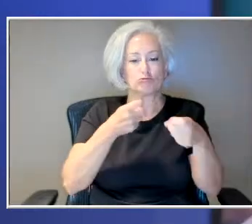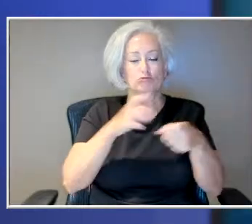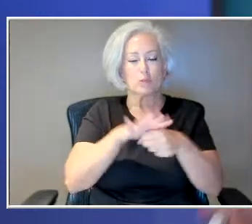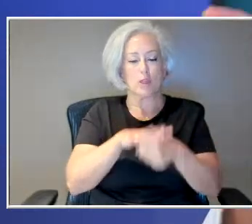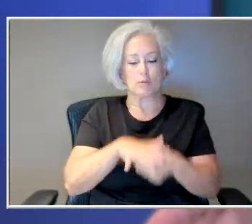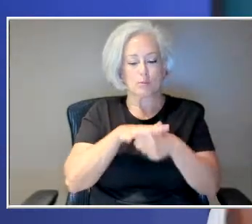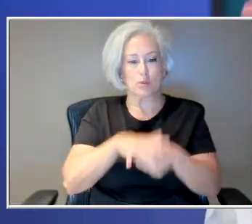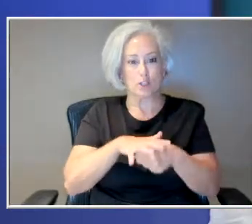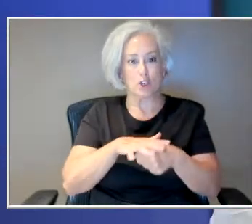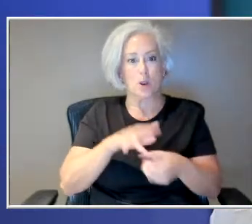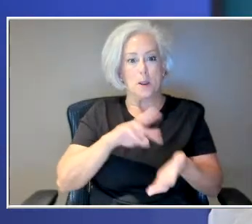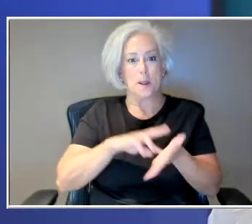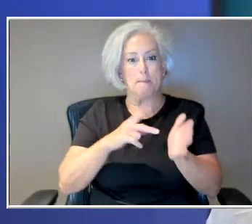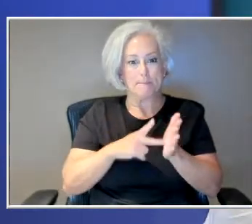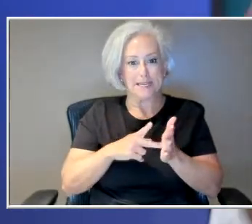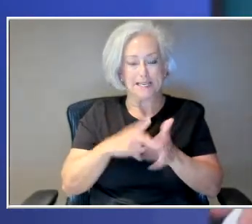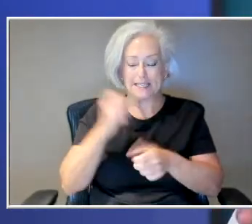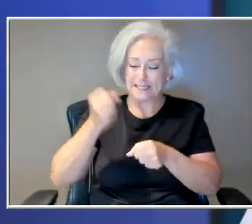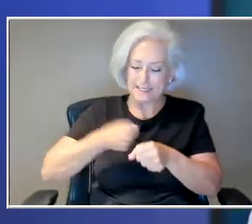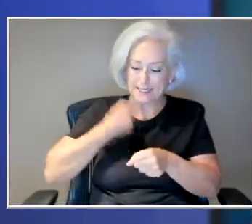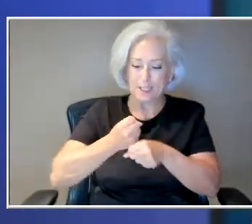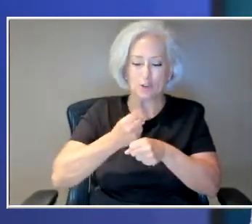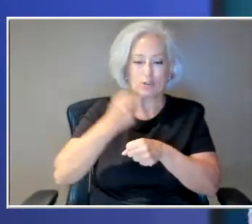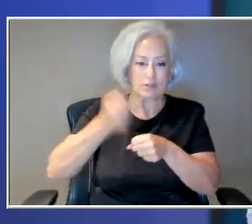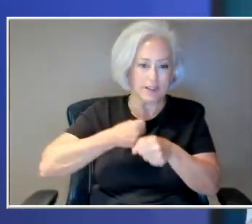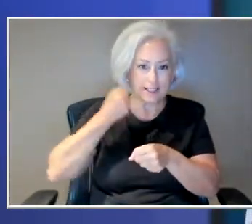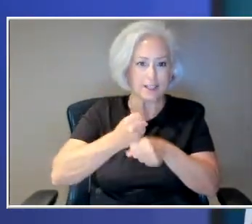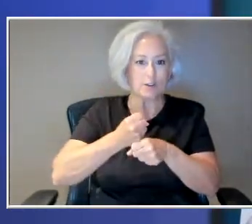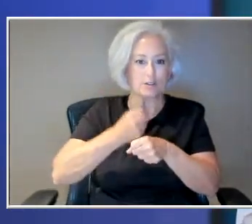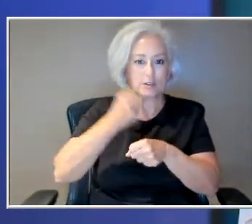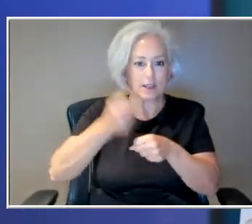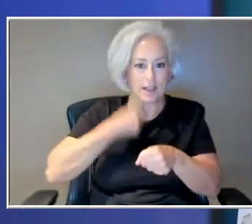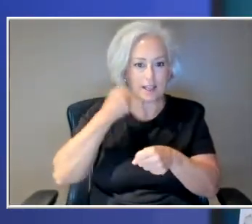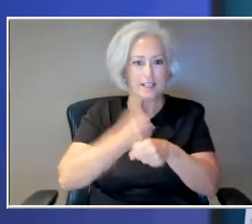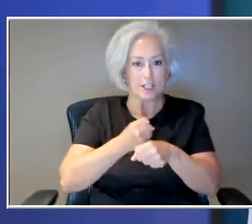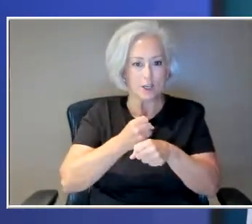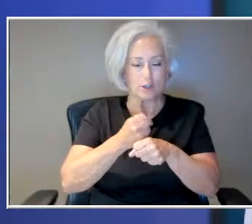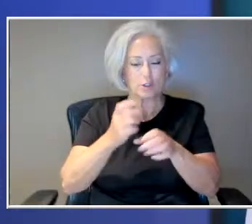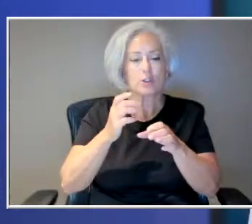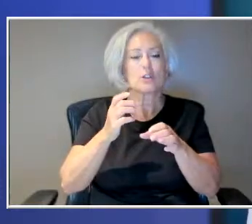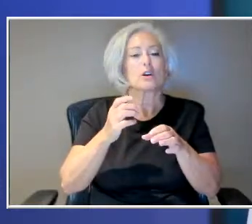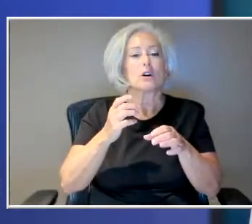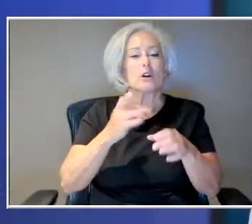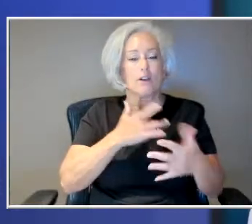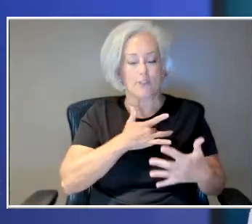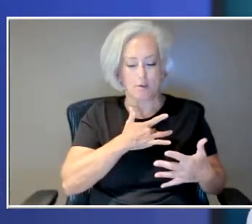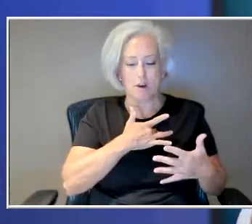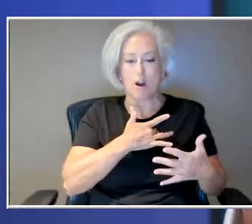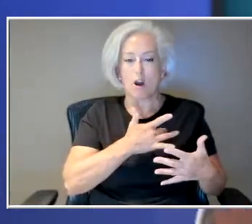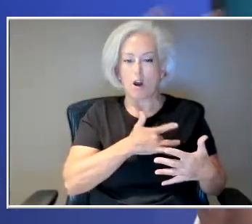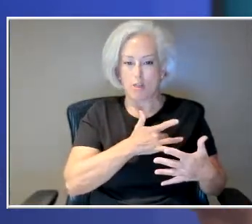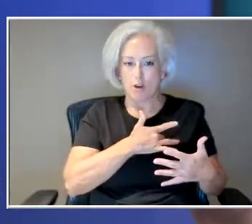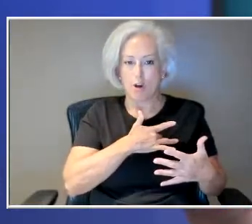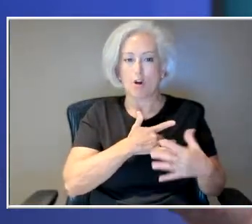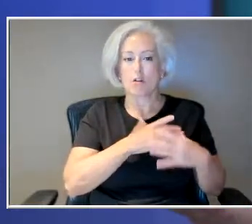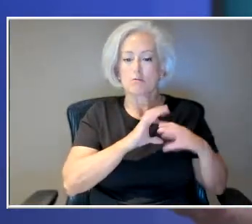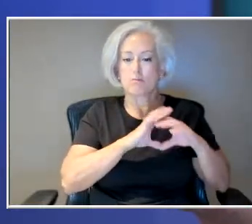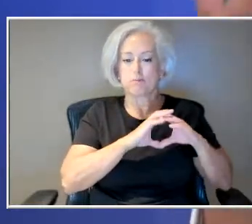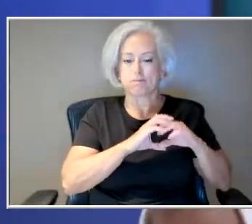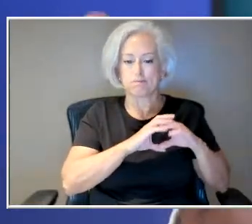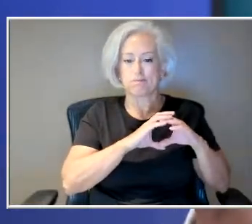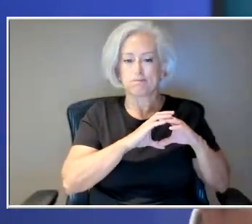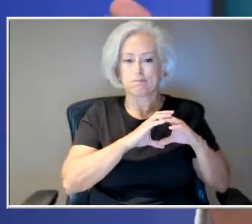is years worth of heartbeats leading to wear and tear on the blood vessel wall.